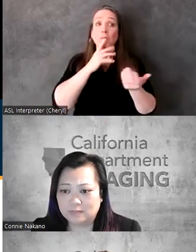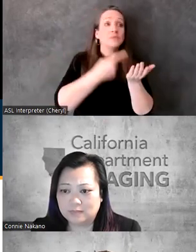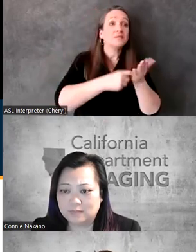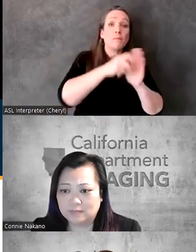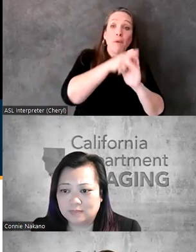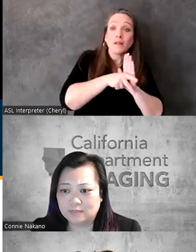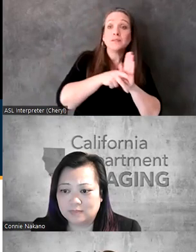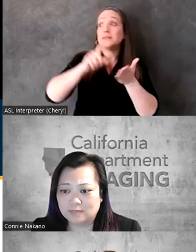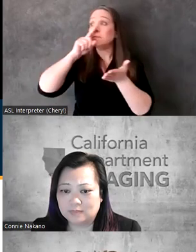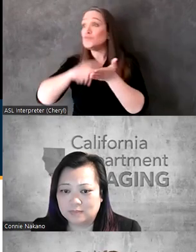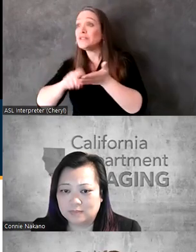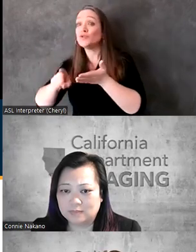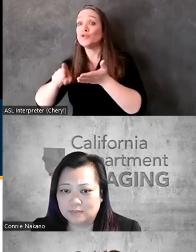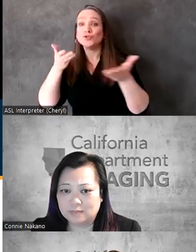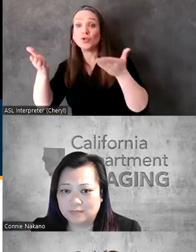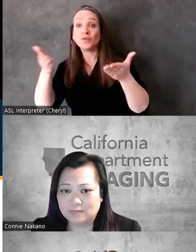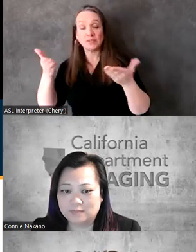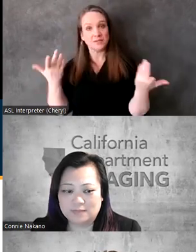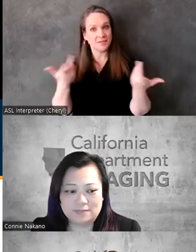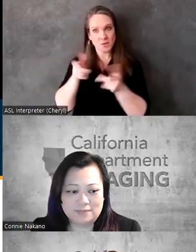look forward to working with you in the months ahead.